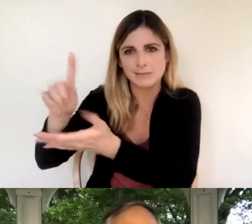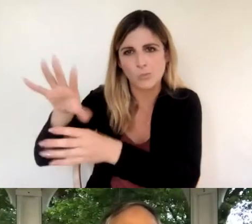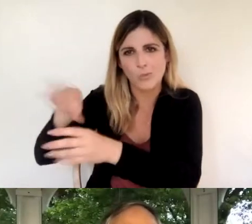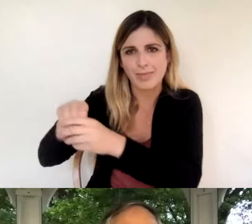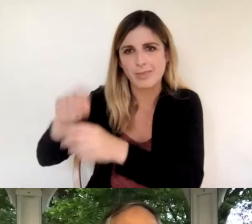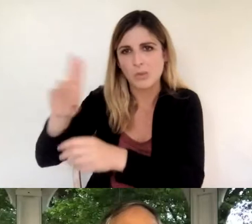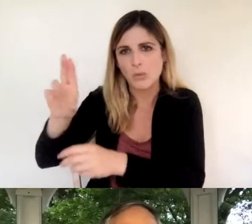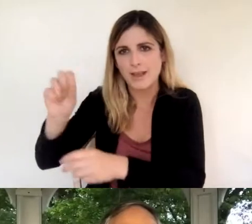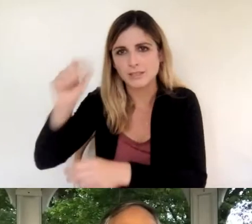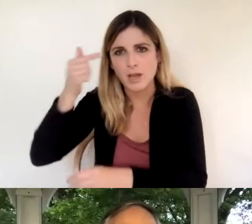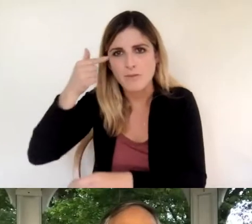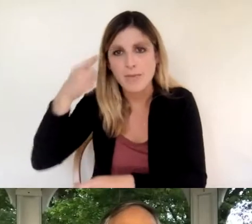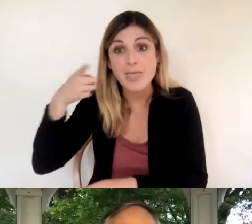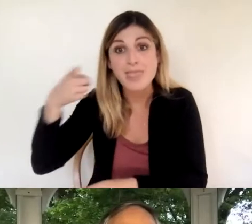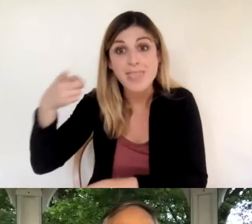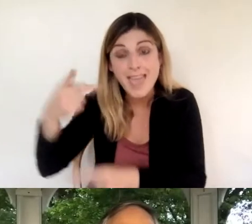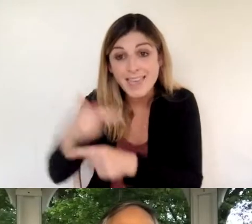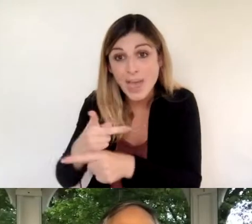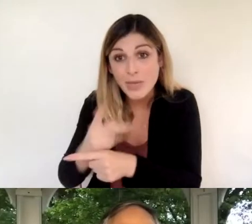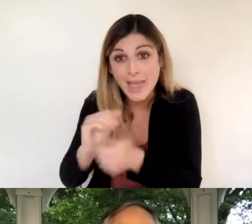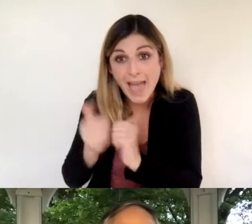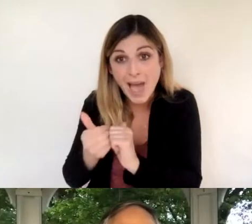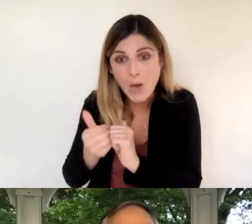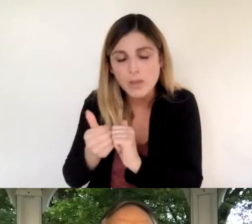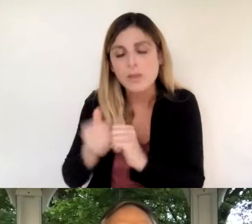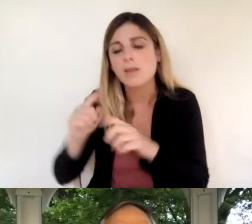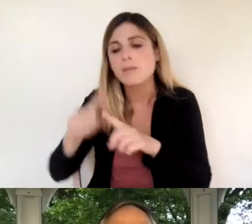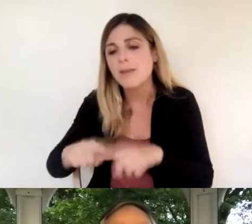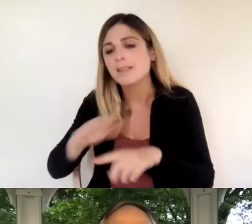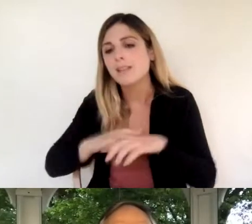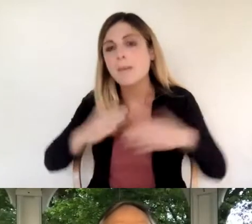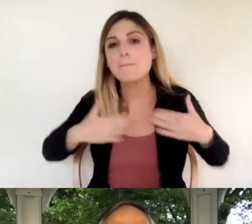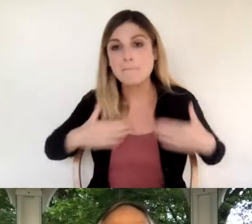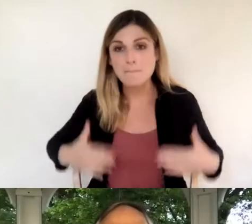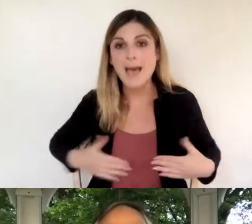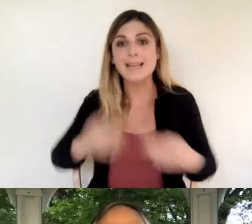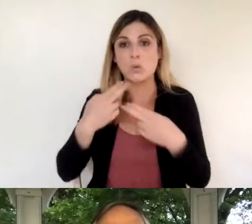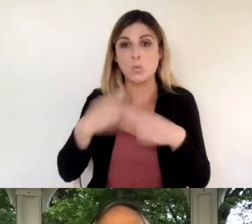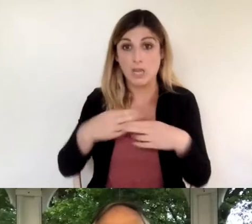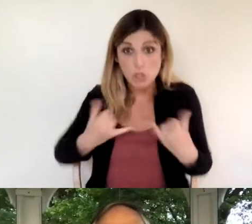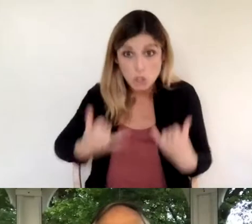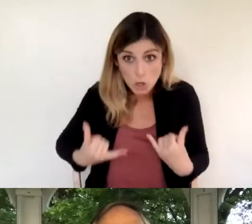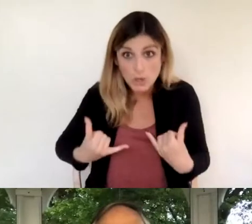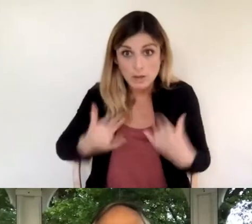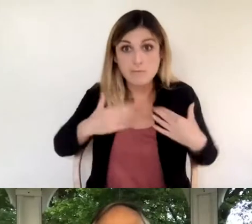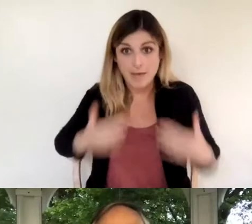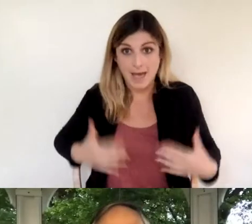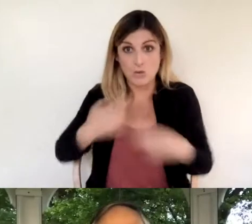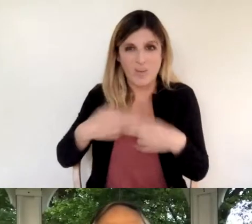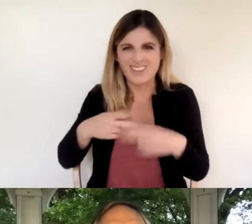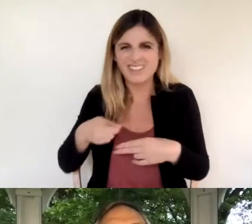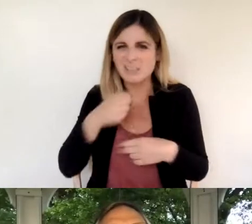And they calculate it based on body weight, not ideal body weight, but on body weight. Mm-hmm. It makes no